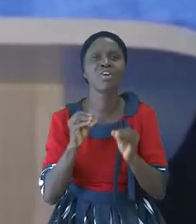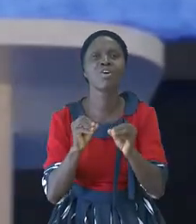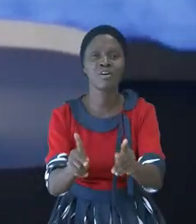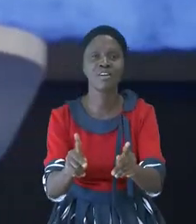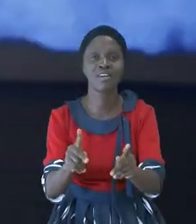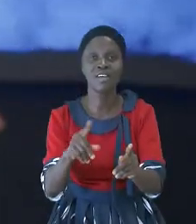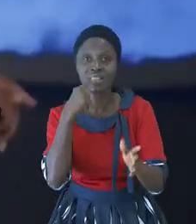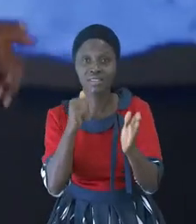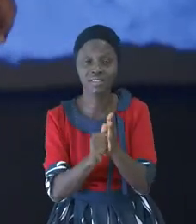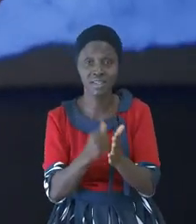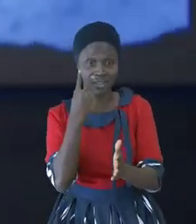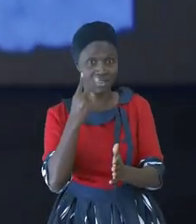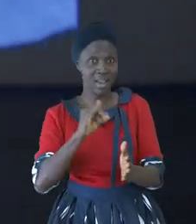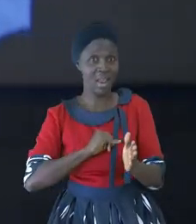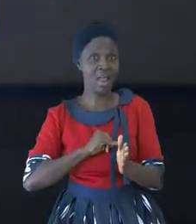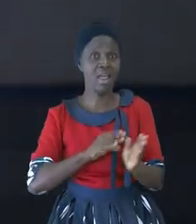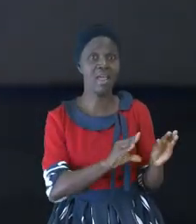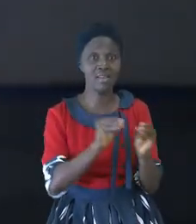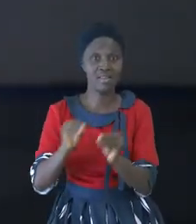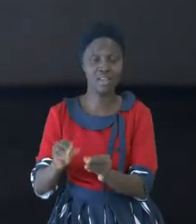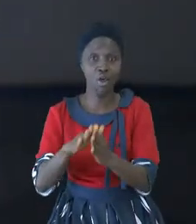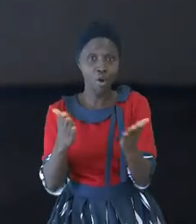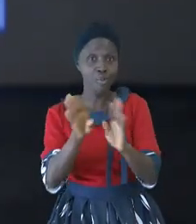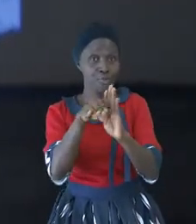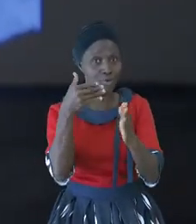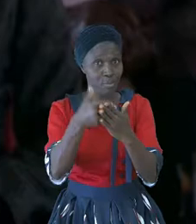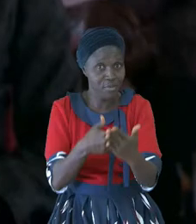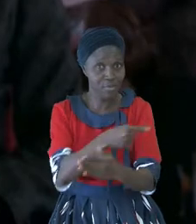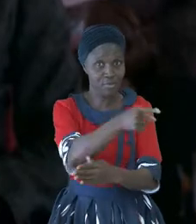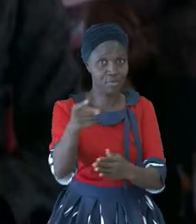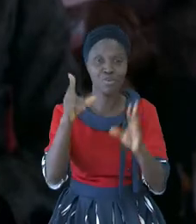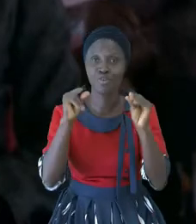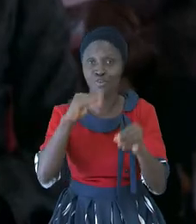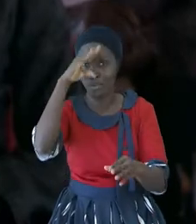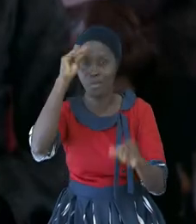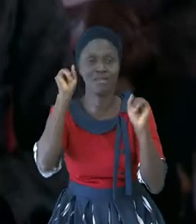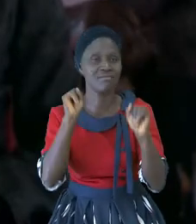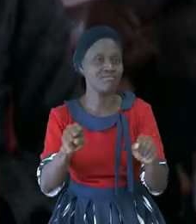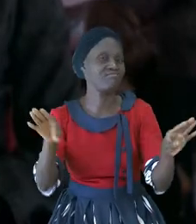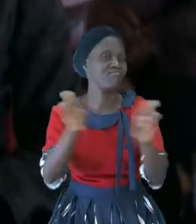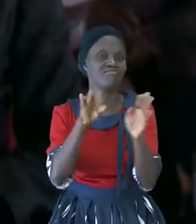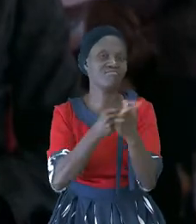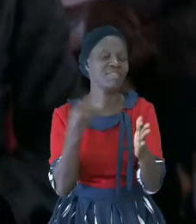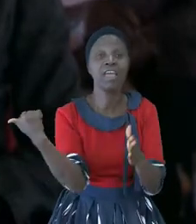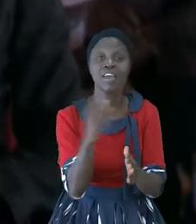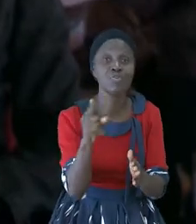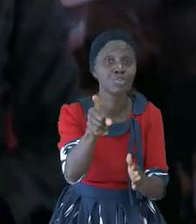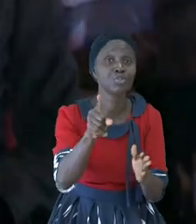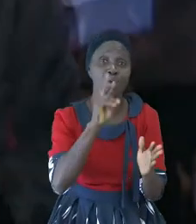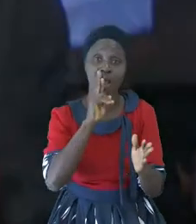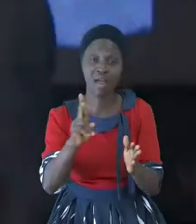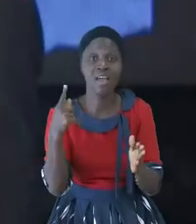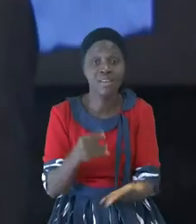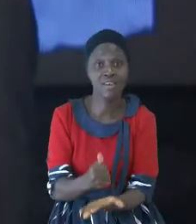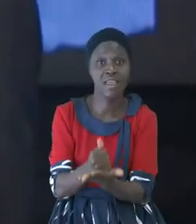door before you that no man can shut. Anywhere you are, the help you need